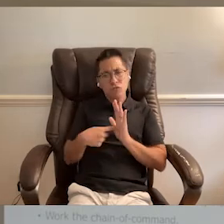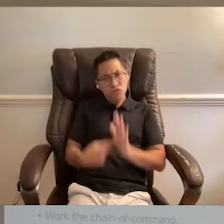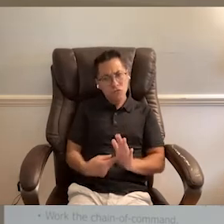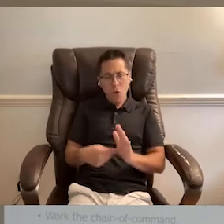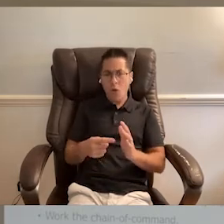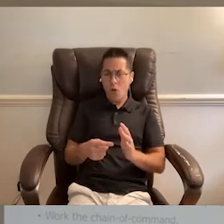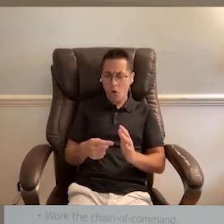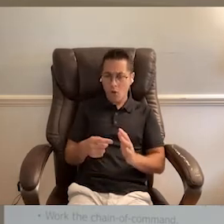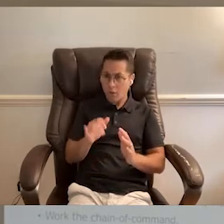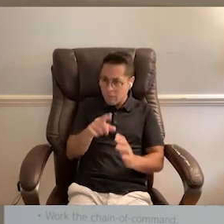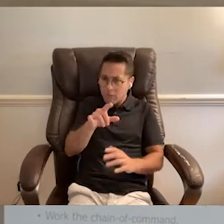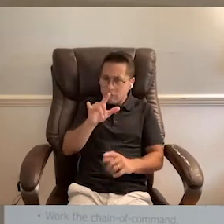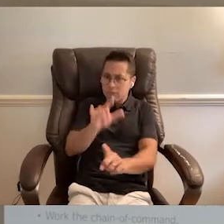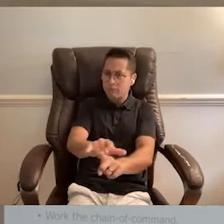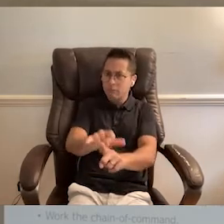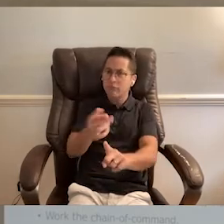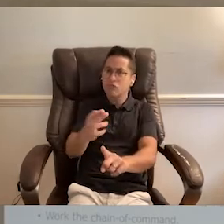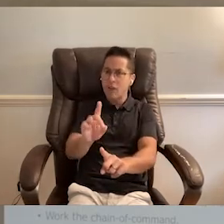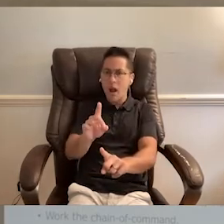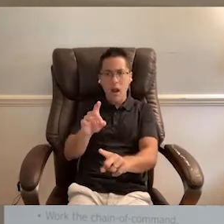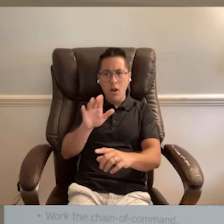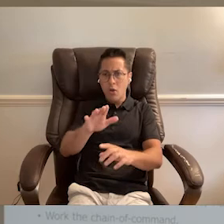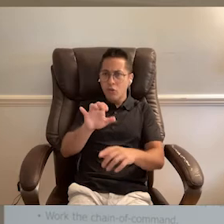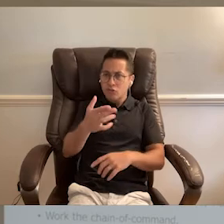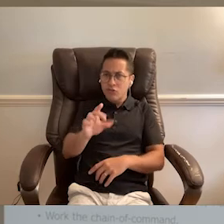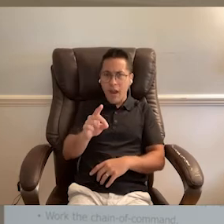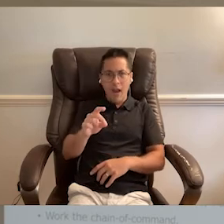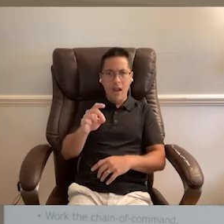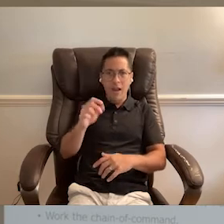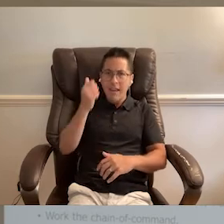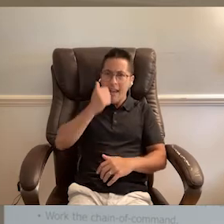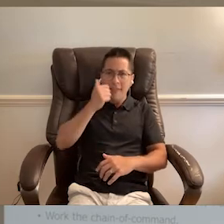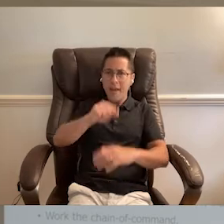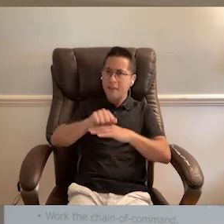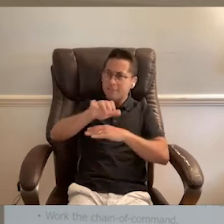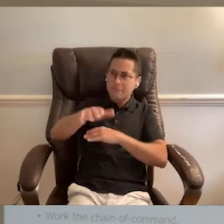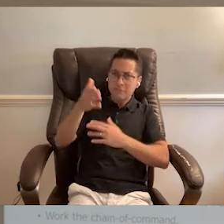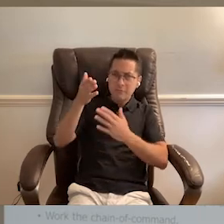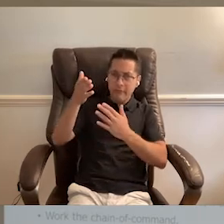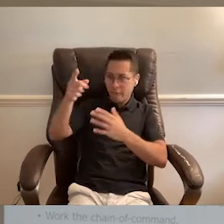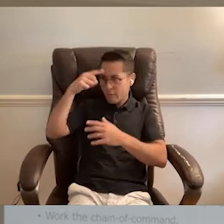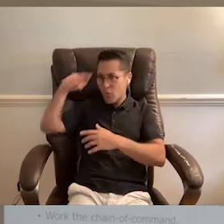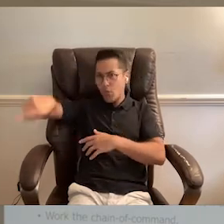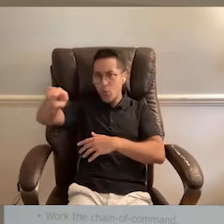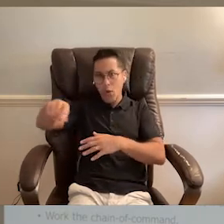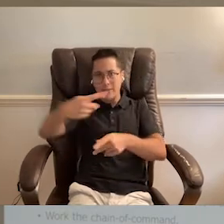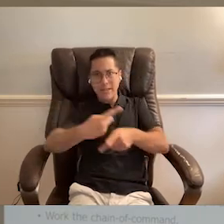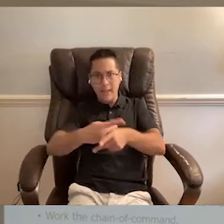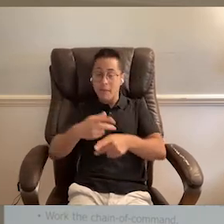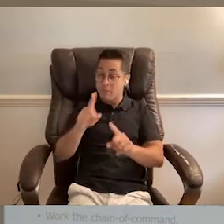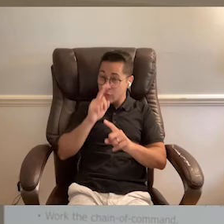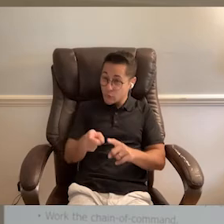are sending your best child every single day to be in their care. But it's really, really important